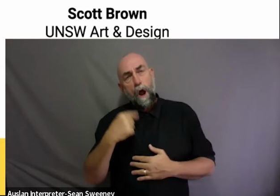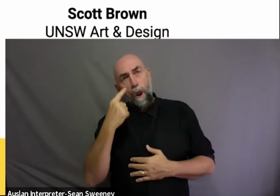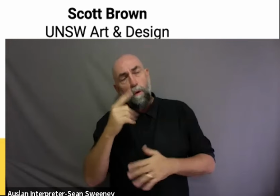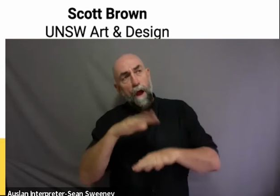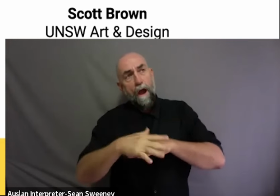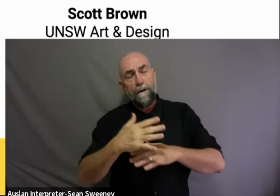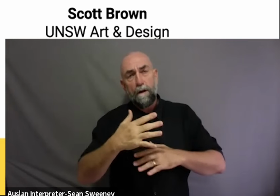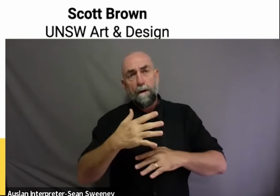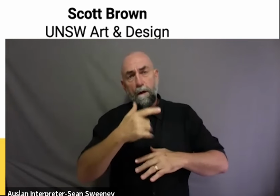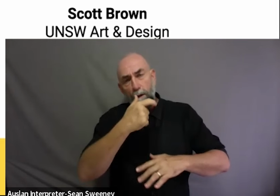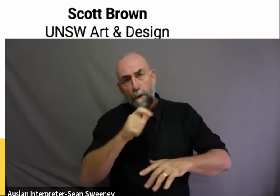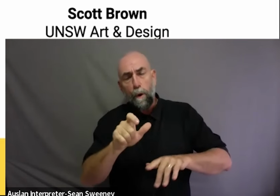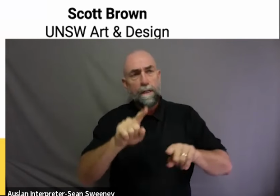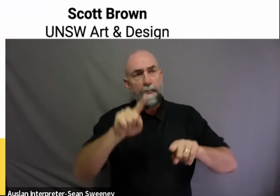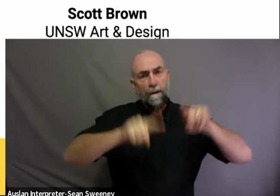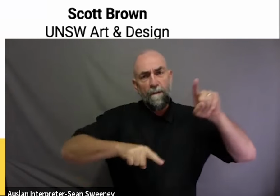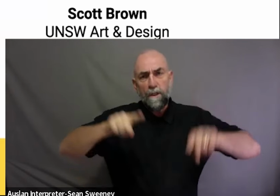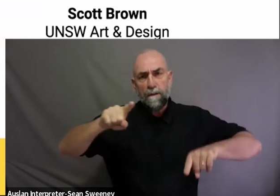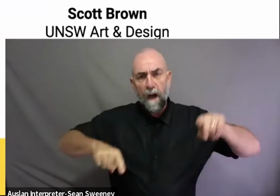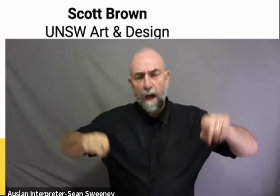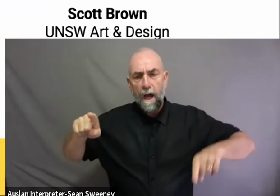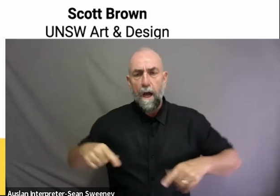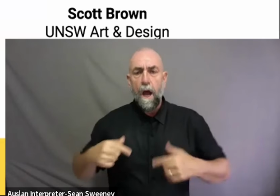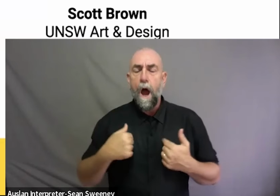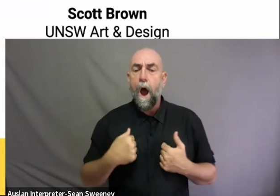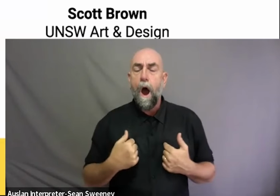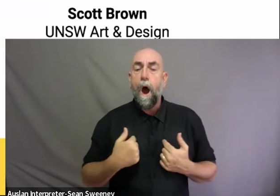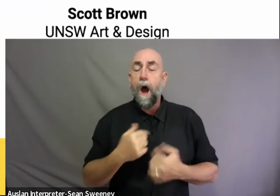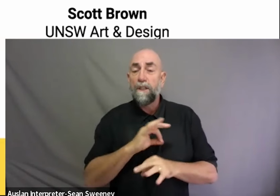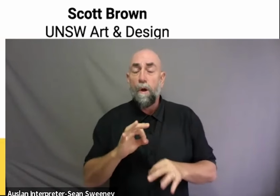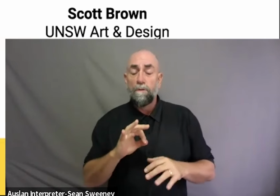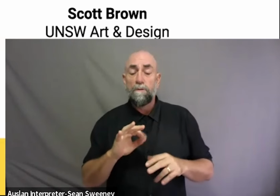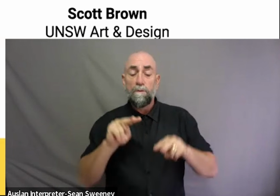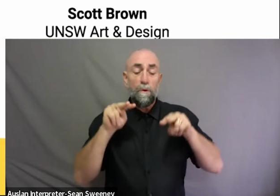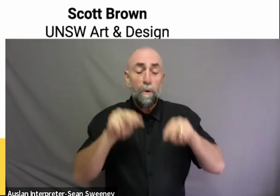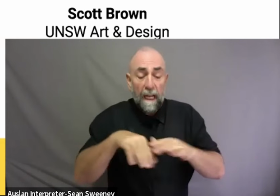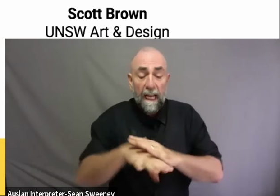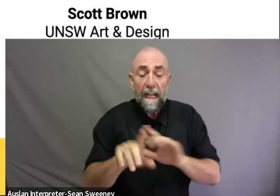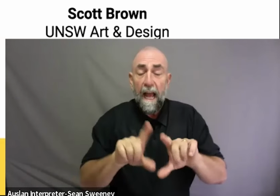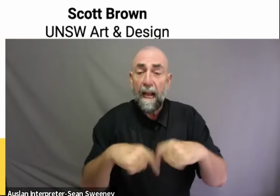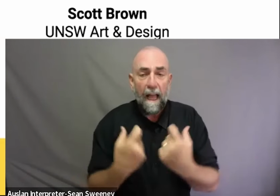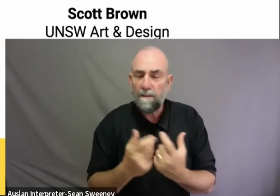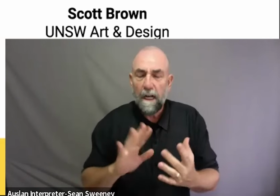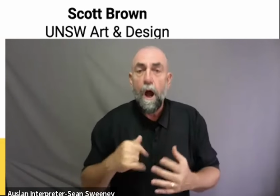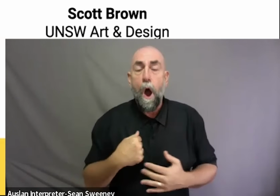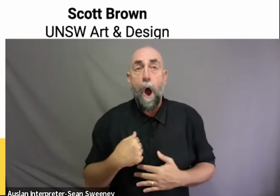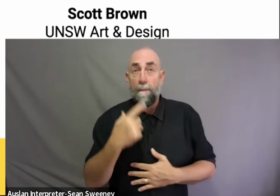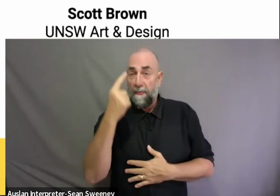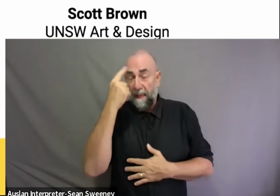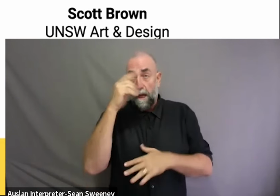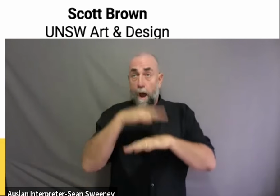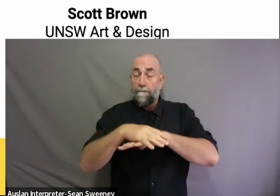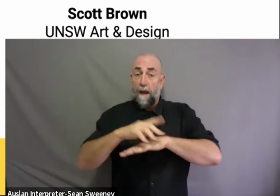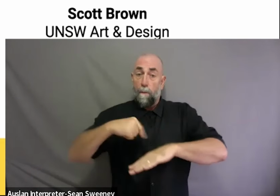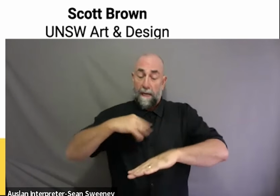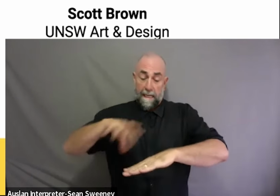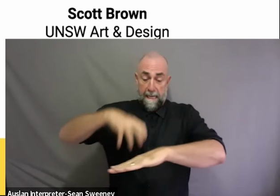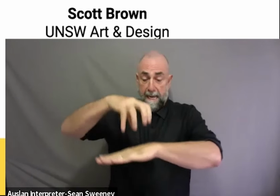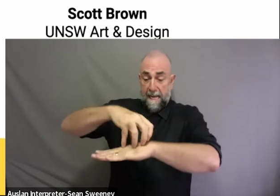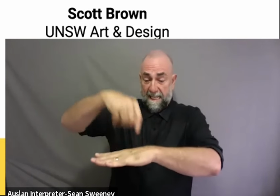I'm not so much looking at what's happening in the classroom. I'm looking at how can we create a campus that is